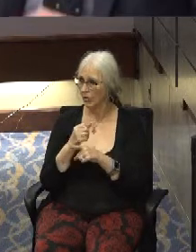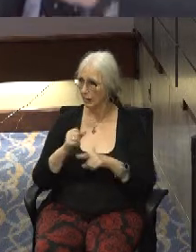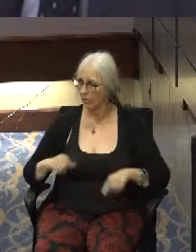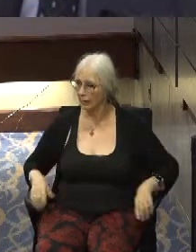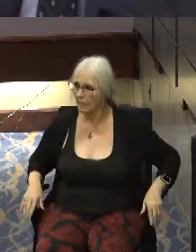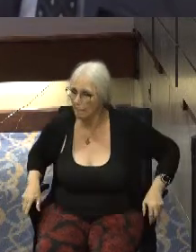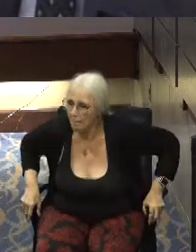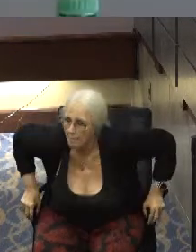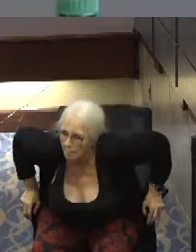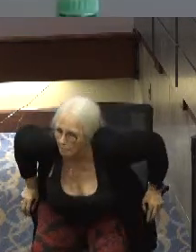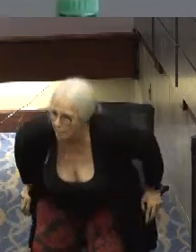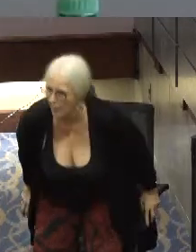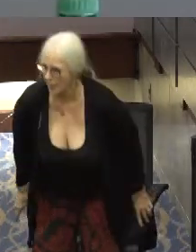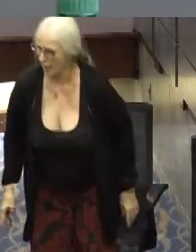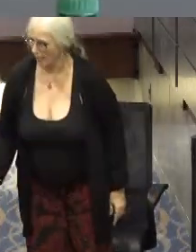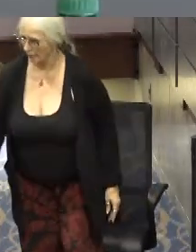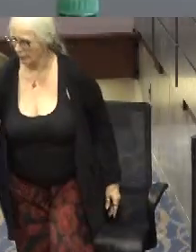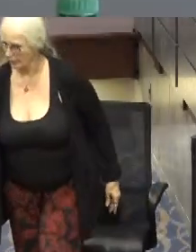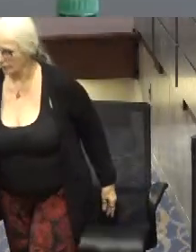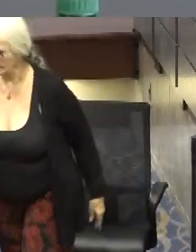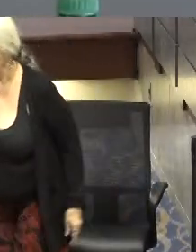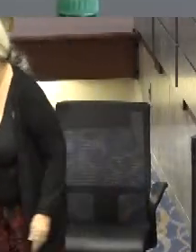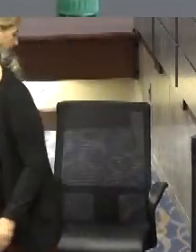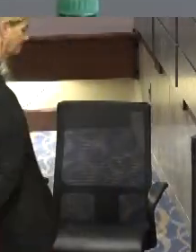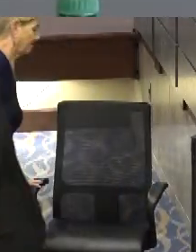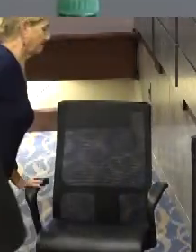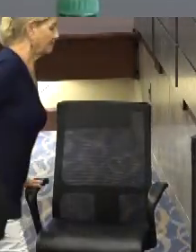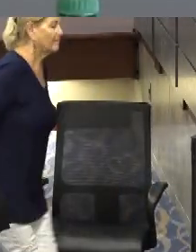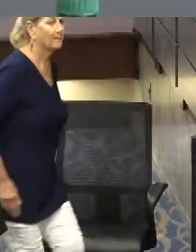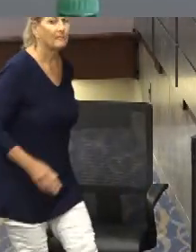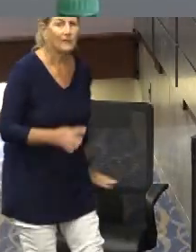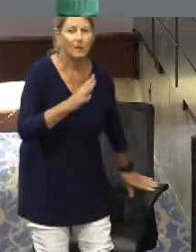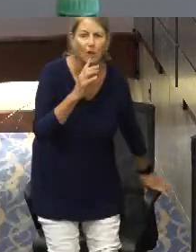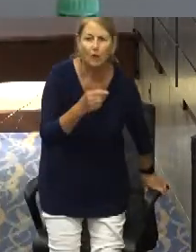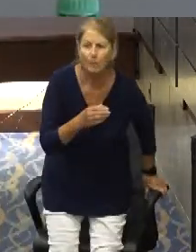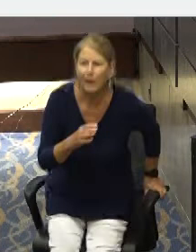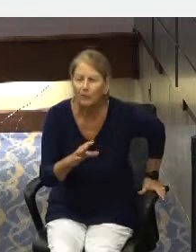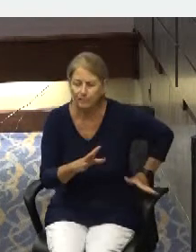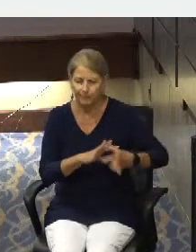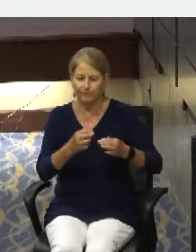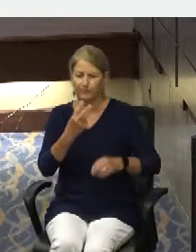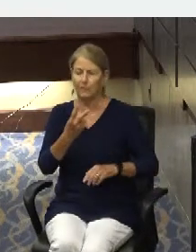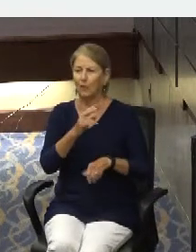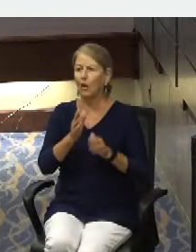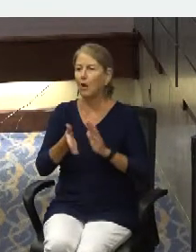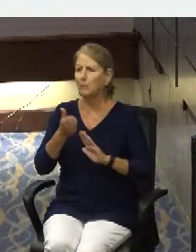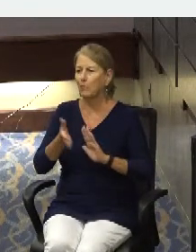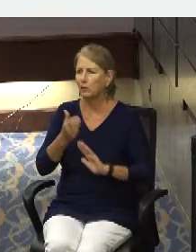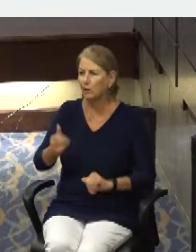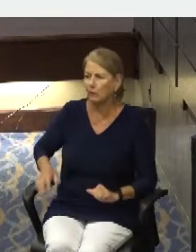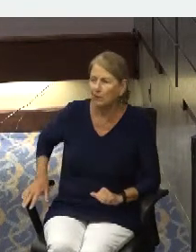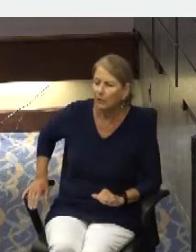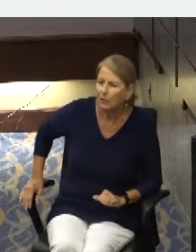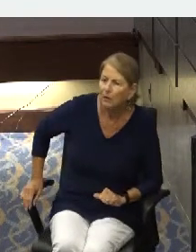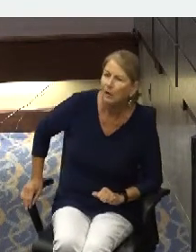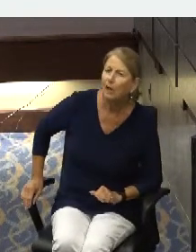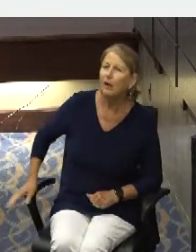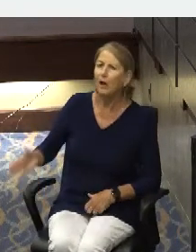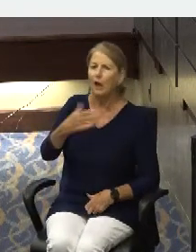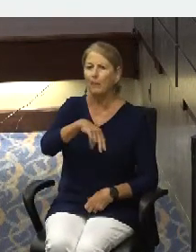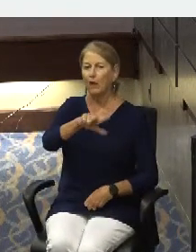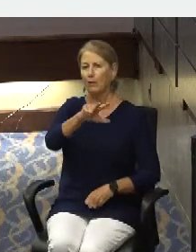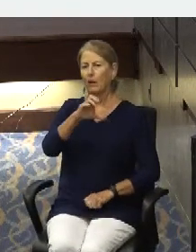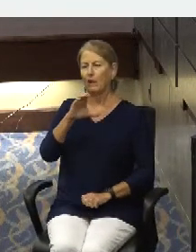talking about the delta of existing to scenario 2 operationally is only about 300,000 to the